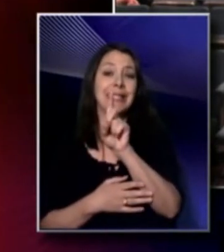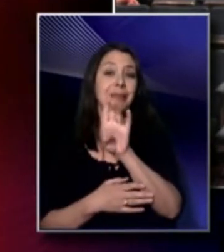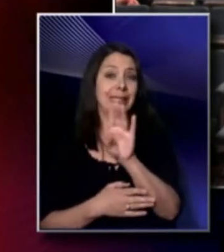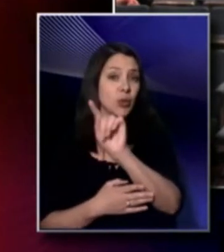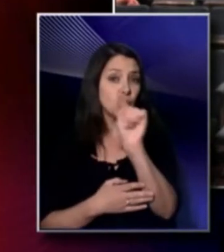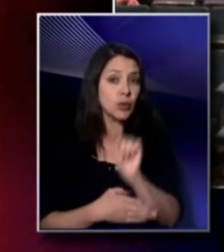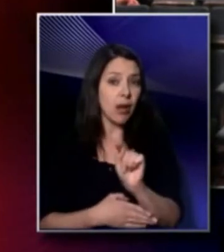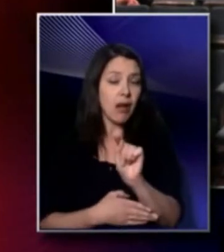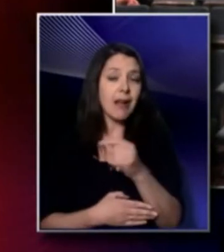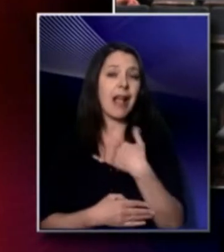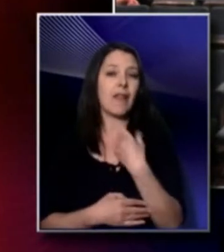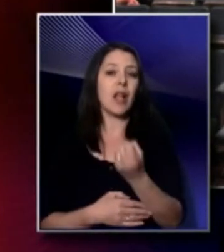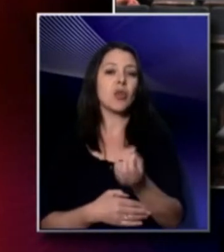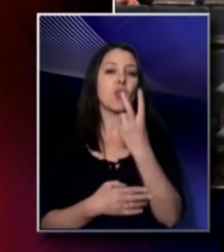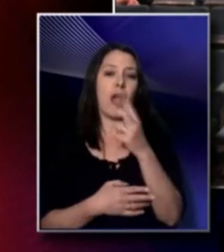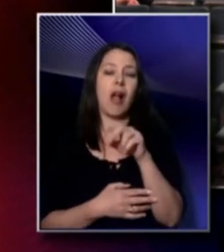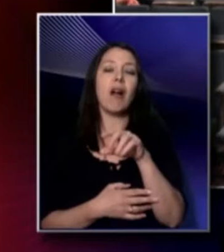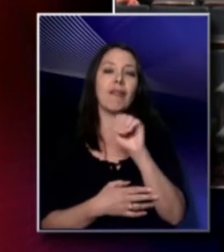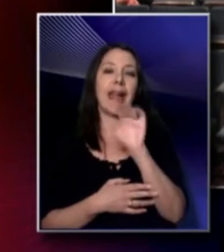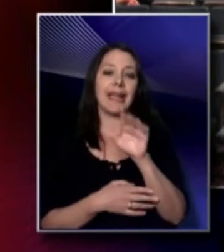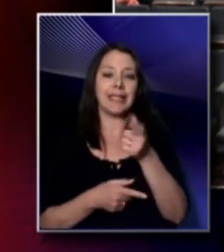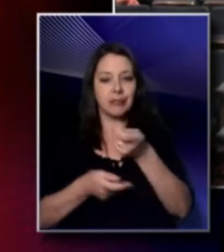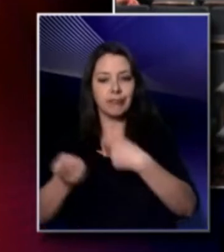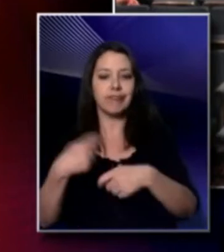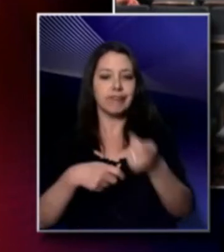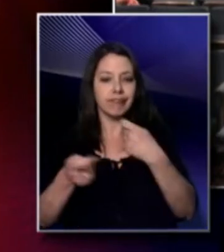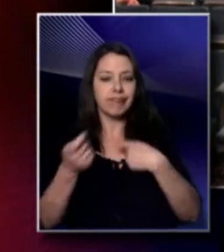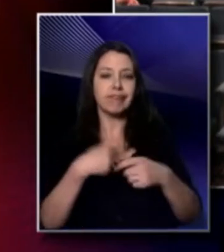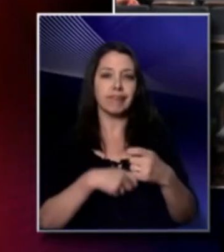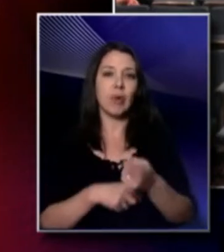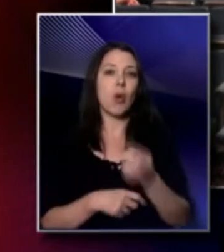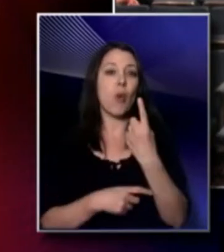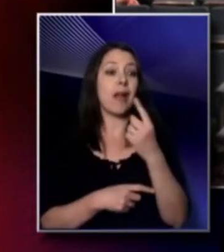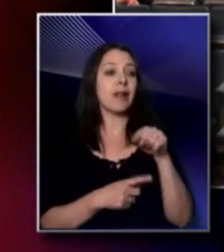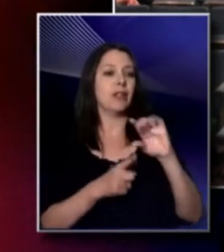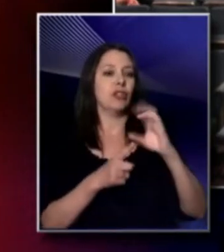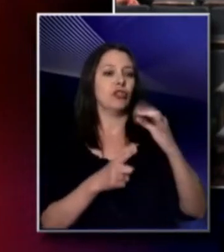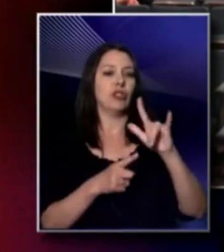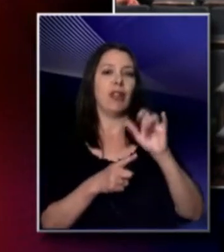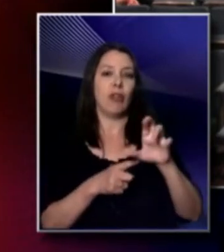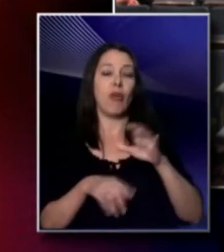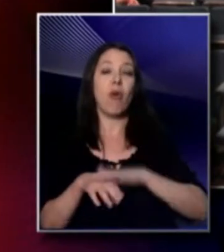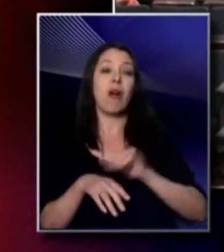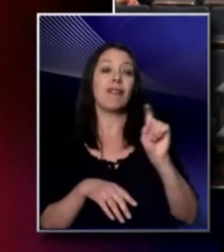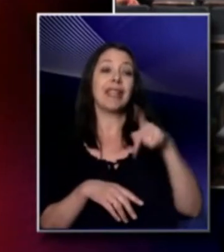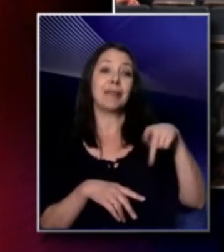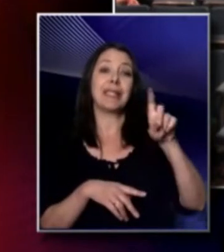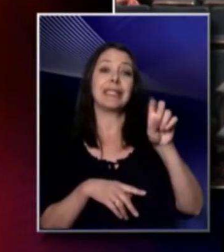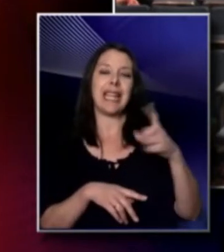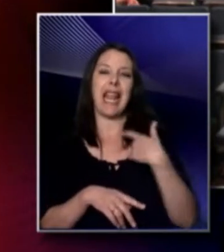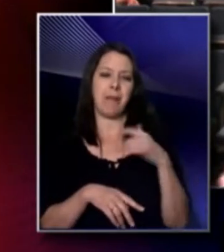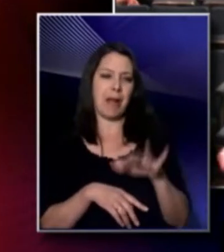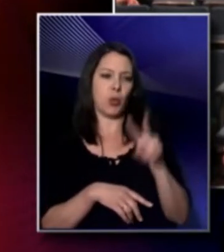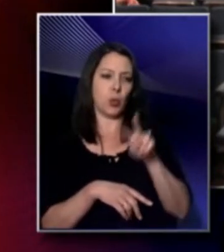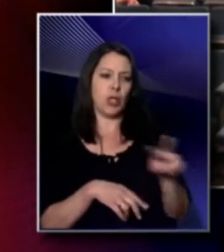Tucson, we have 12 units we've replaced and 1 chiller, and on the Phoenix campus, approximately 22.